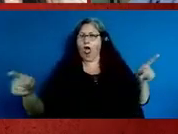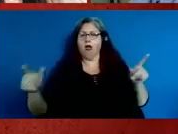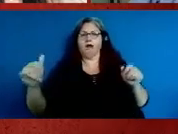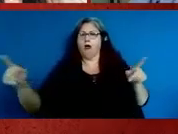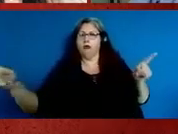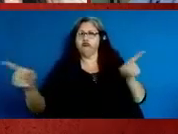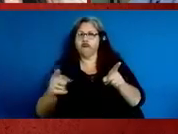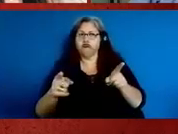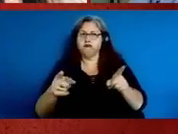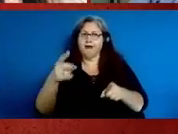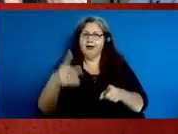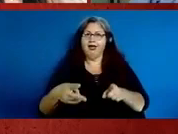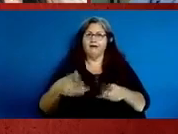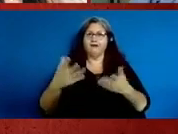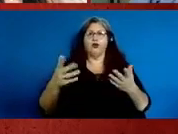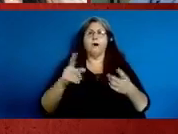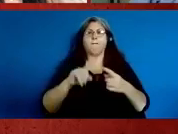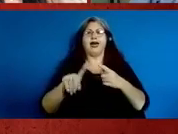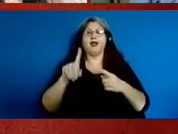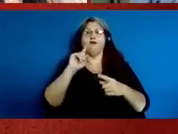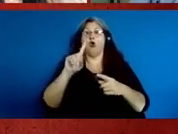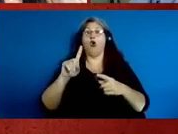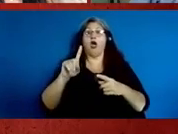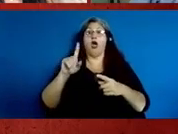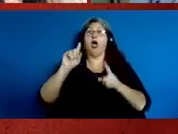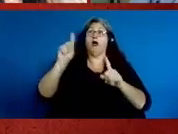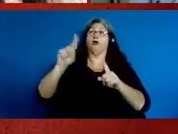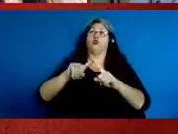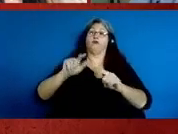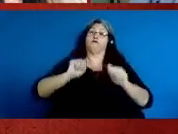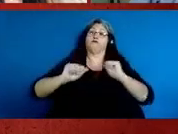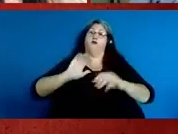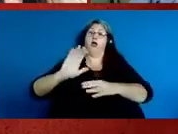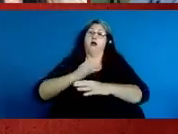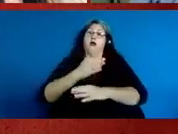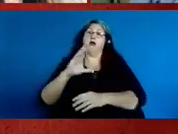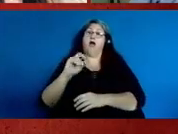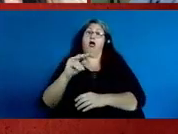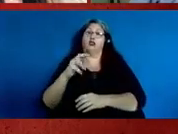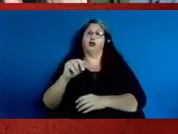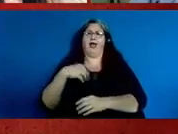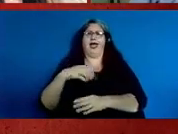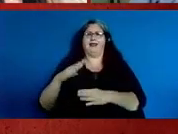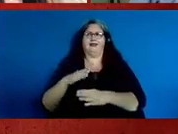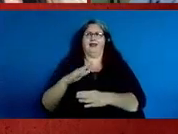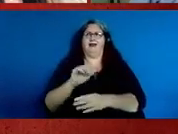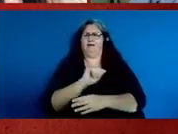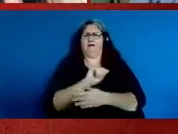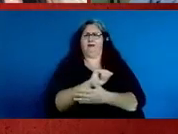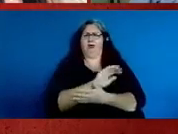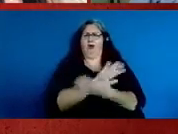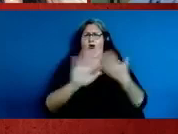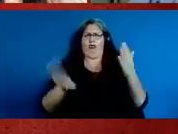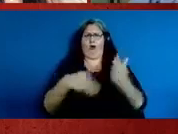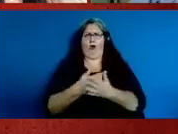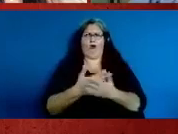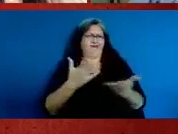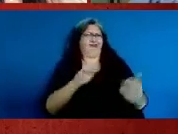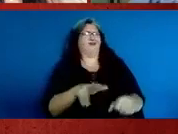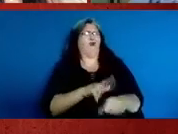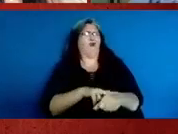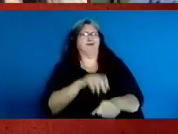But for story, so in concert, I sing the whole thing. Because, of course, yeah.